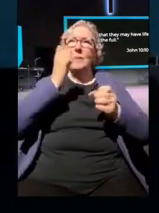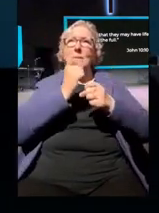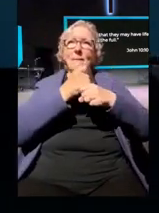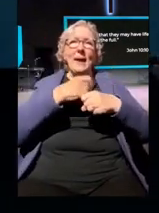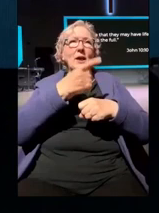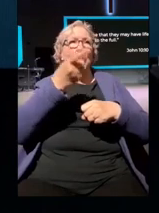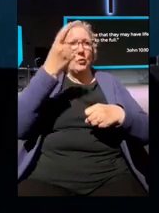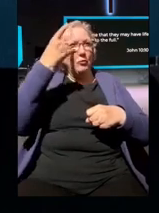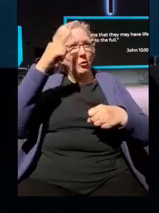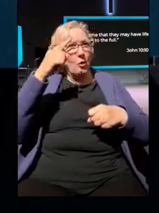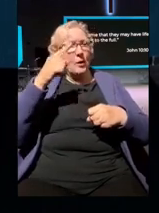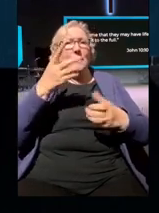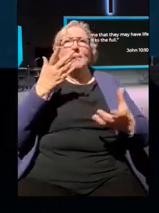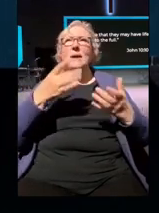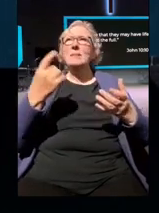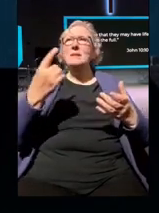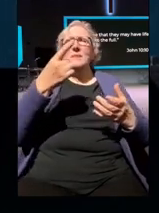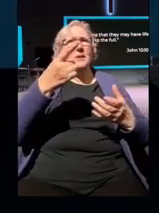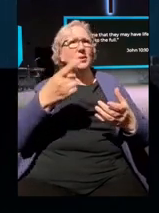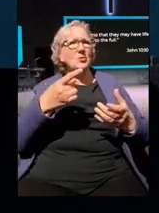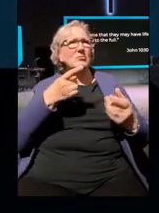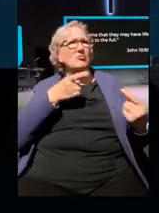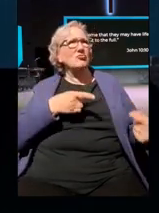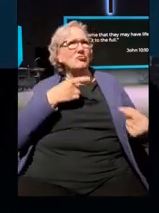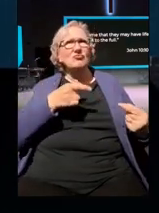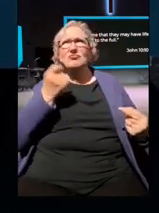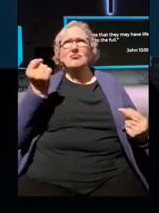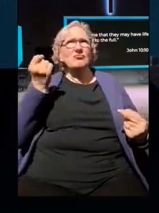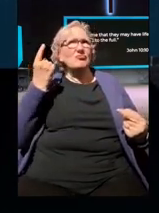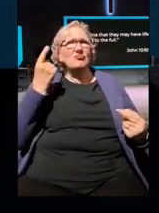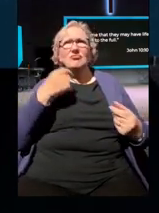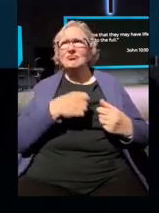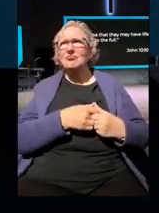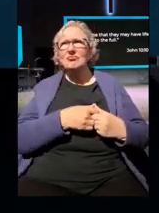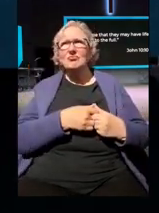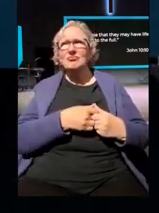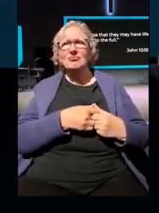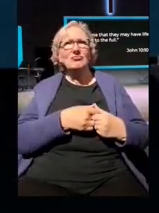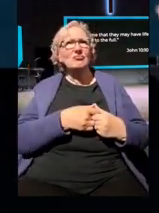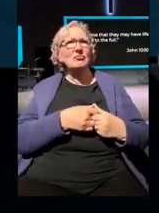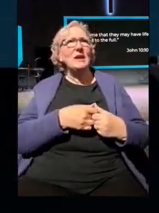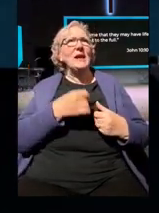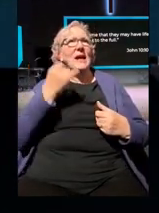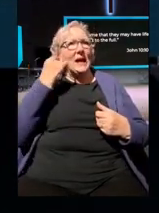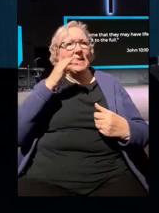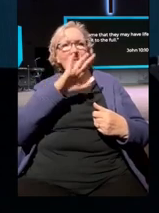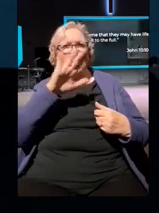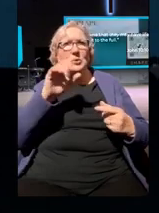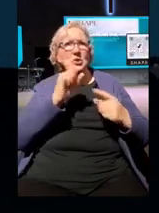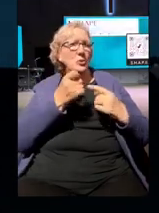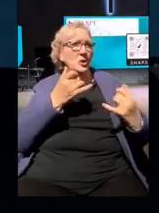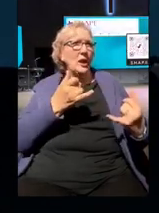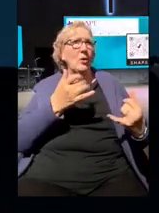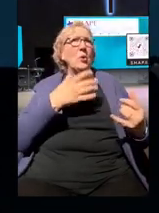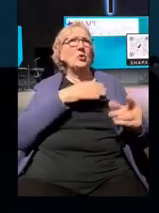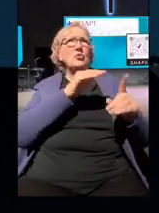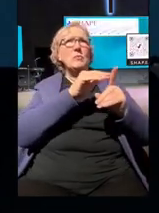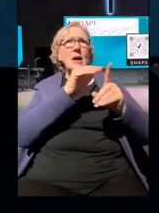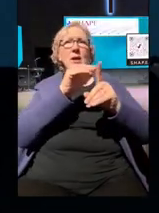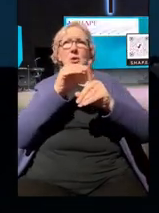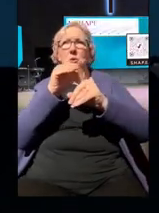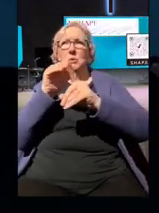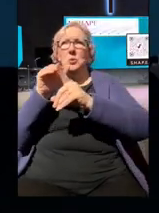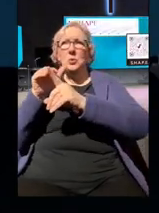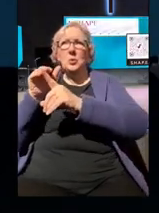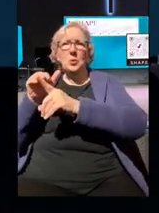Perhaps that's something that you're struggling to understand. If that's your situation, I just want to remind folks and kind of call